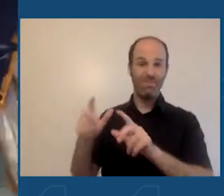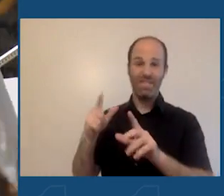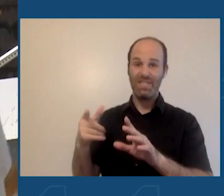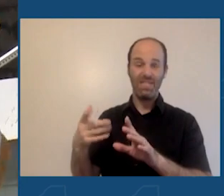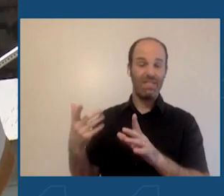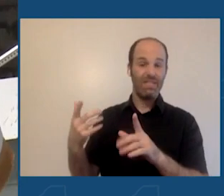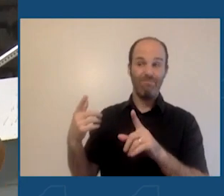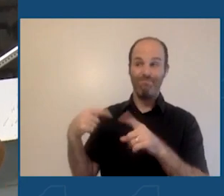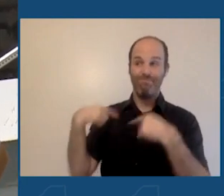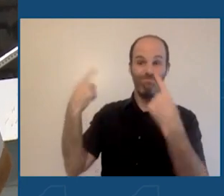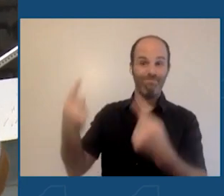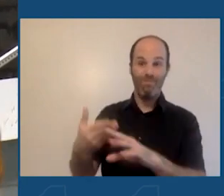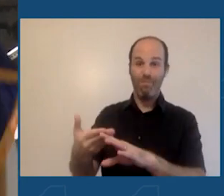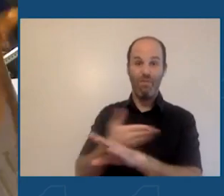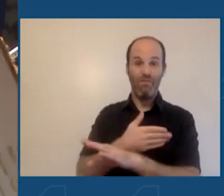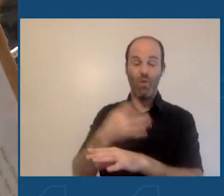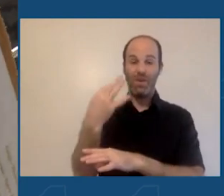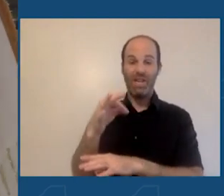of the 1980 Olympics,